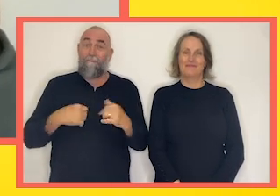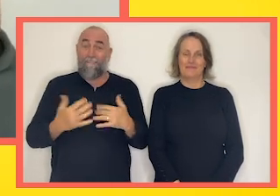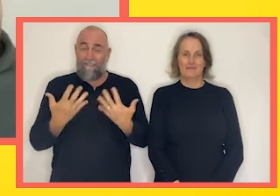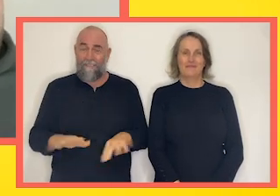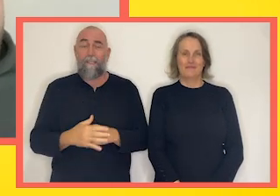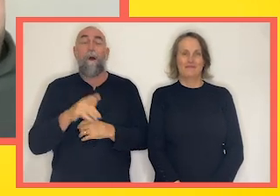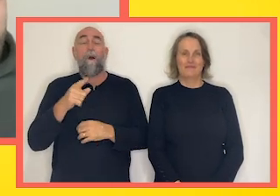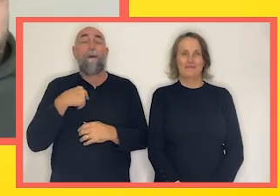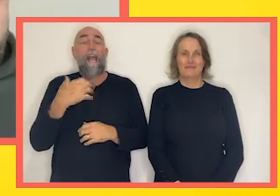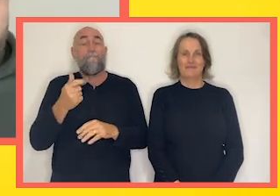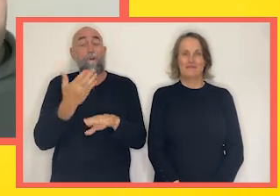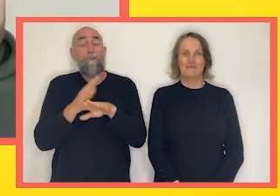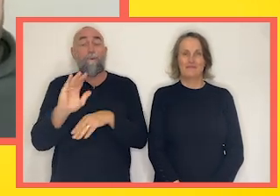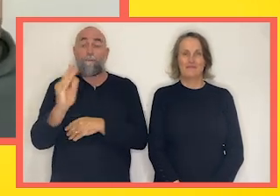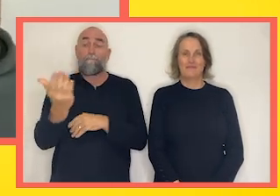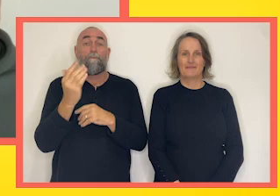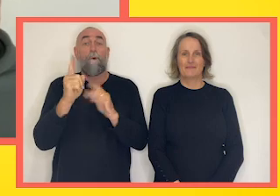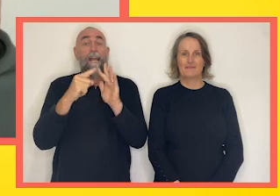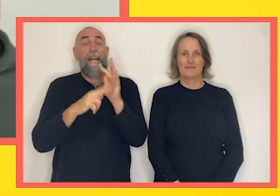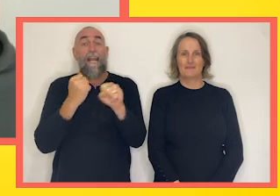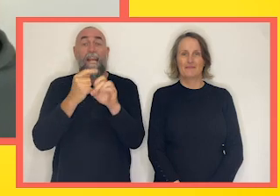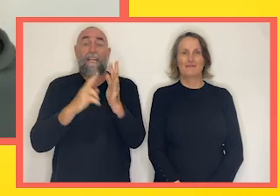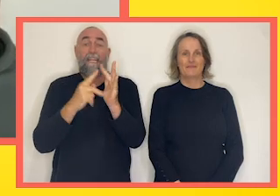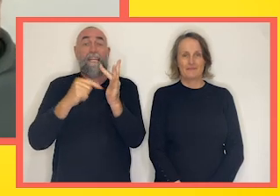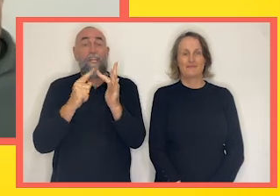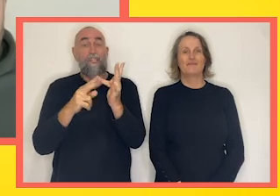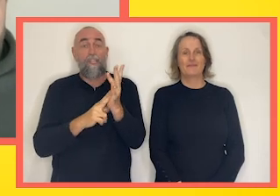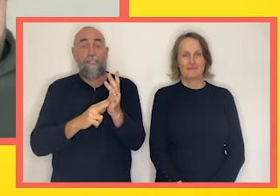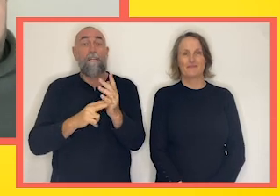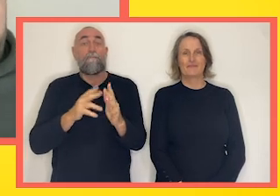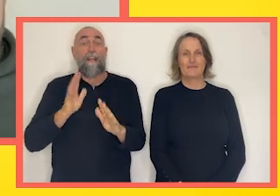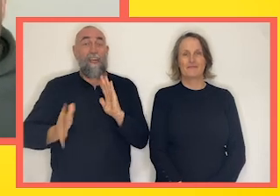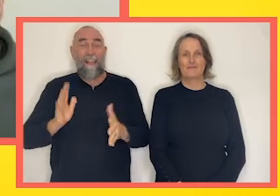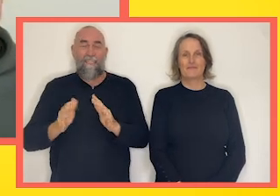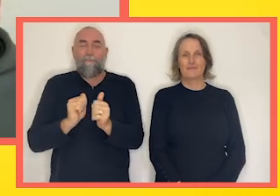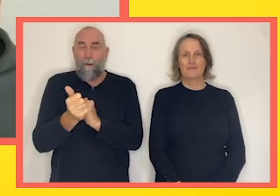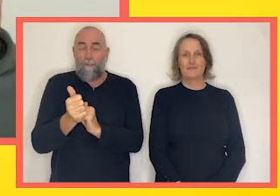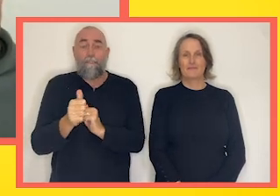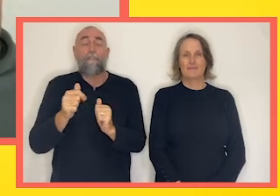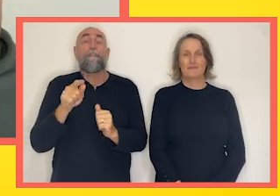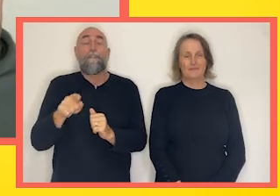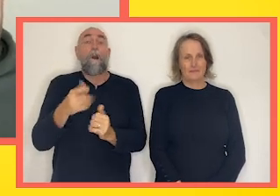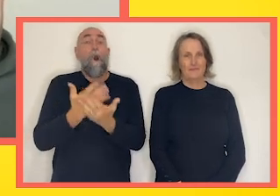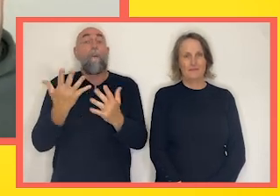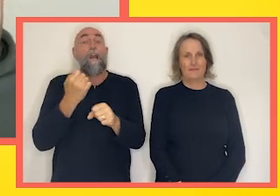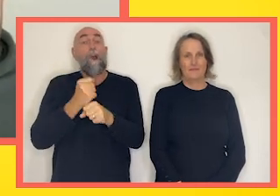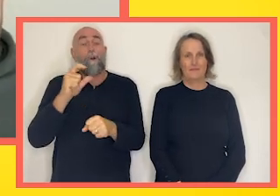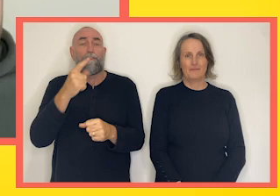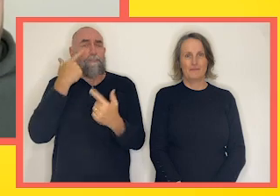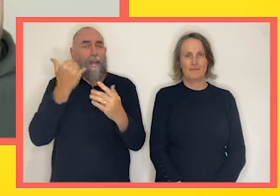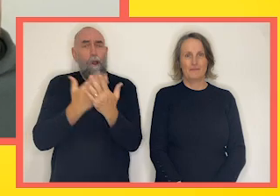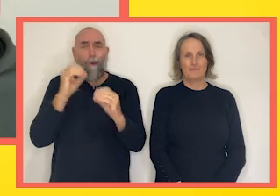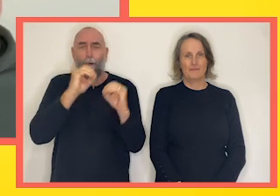Ignition Athletics, come and try a day on July 23 on the Gold Coast. Just head to the Paralympics Australia website for